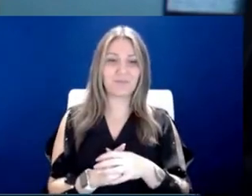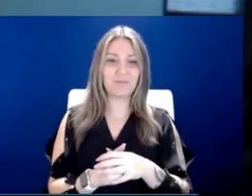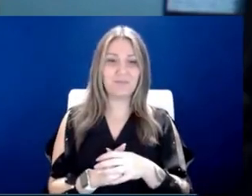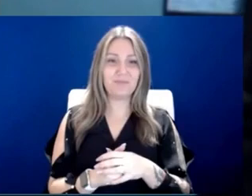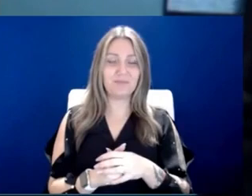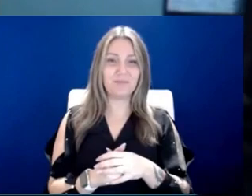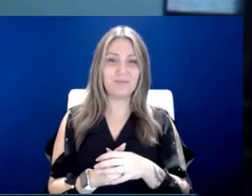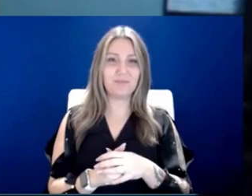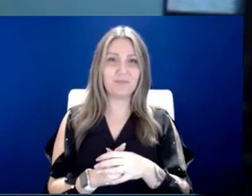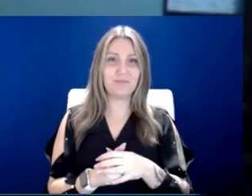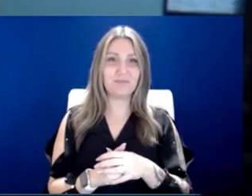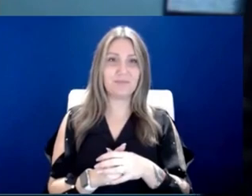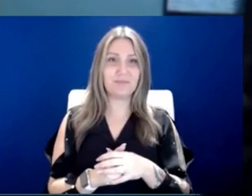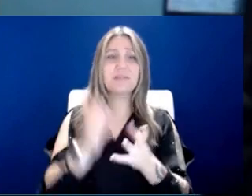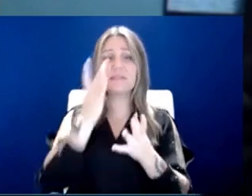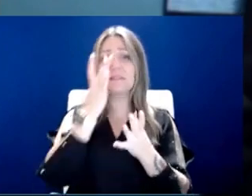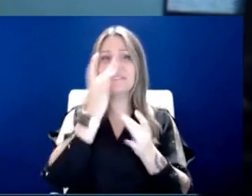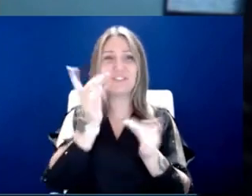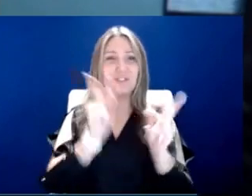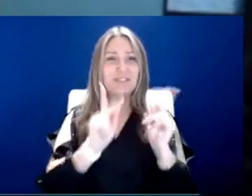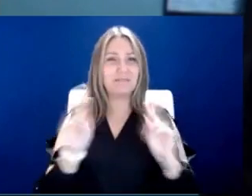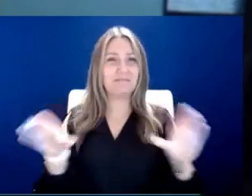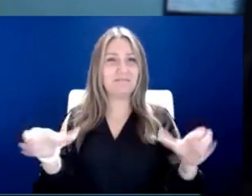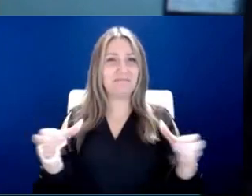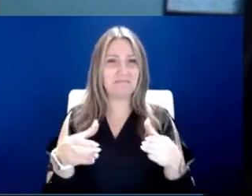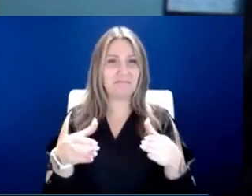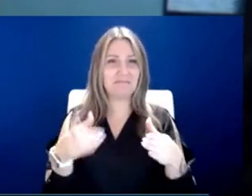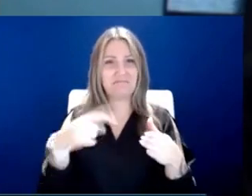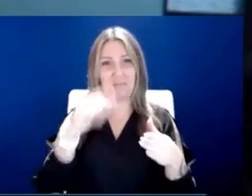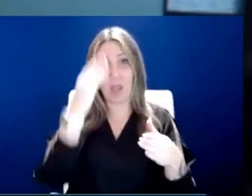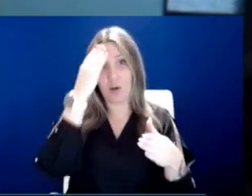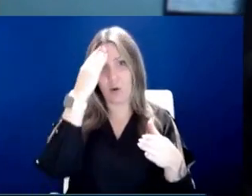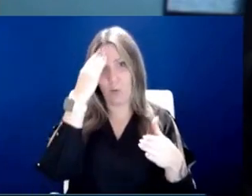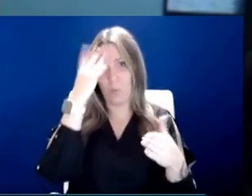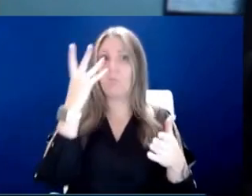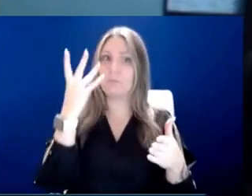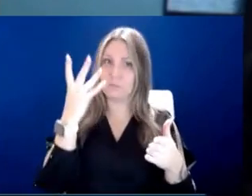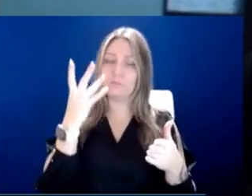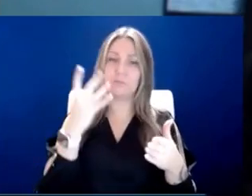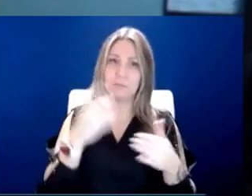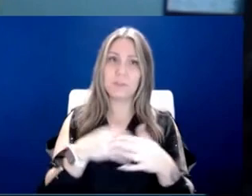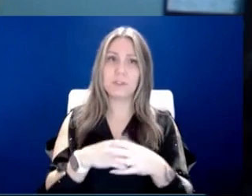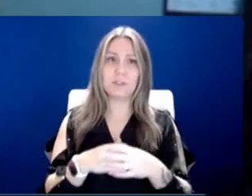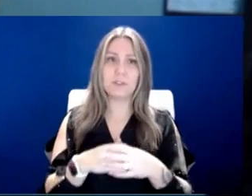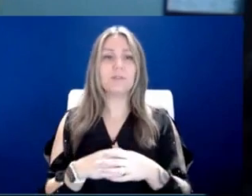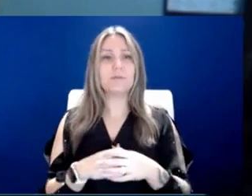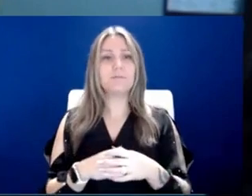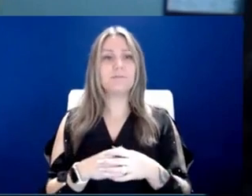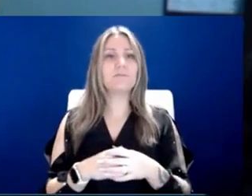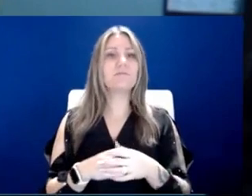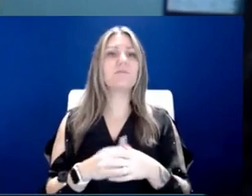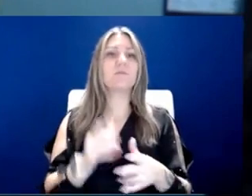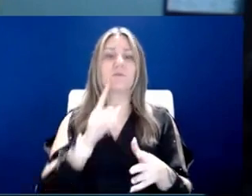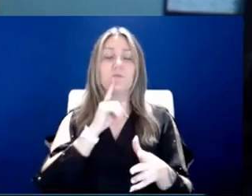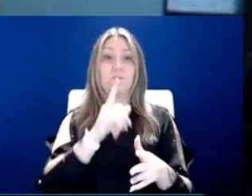It's an interesting population. They know their stuff. They're very in tune to what